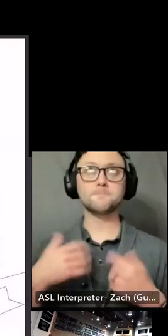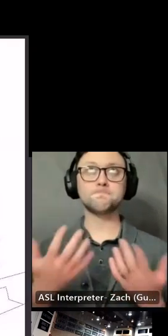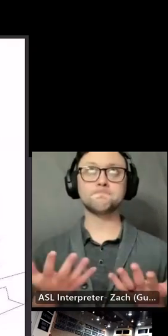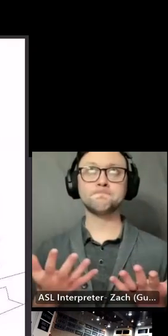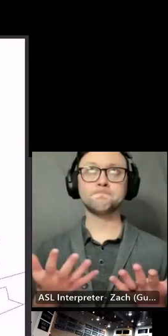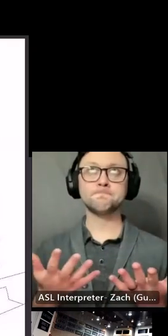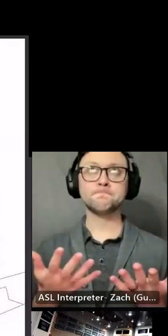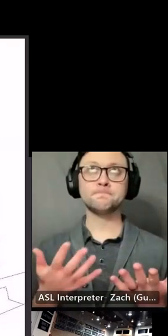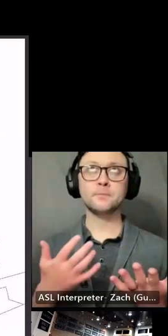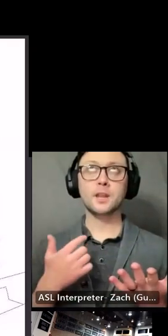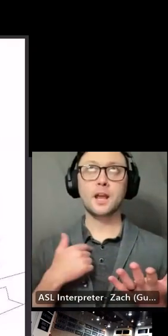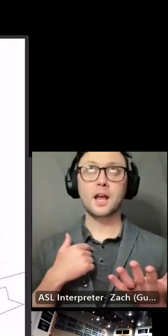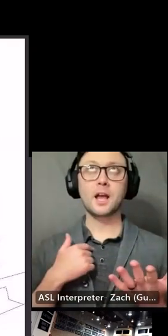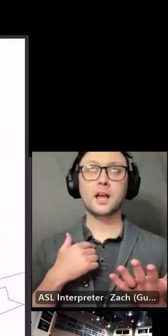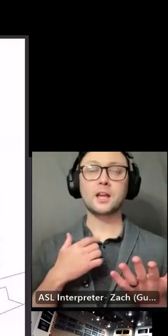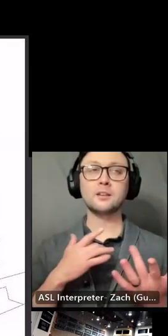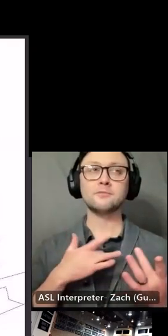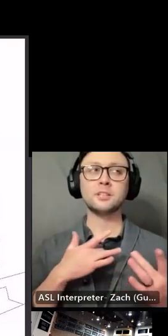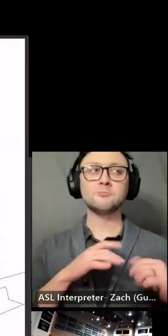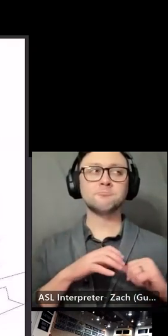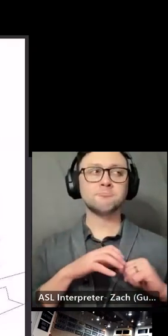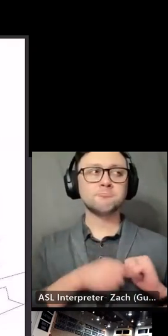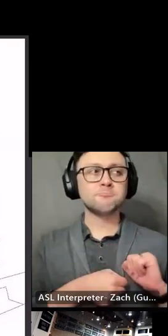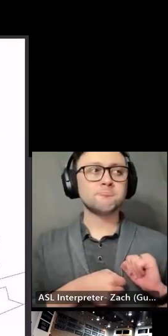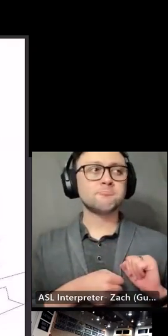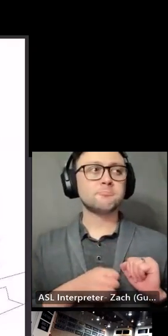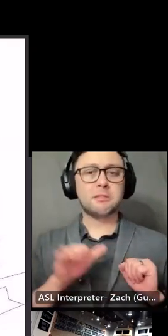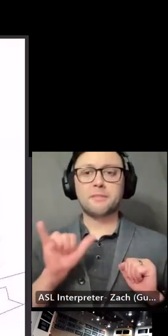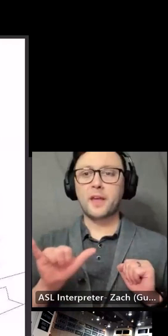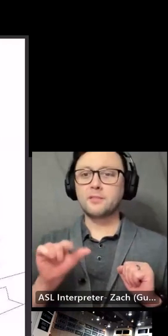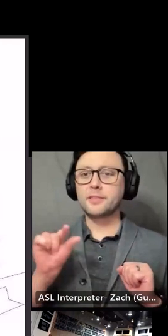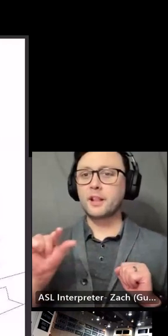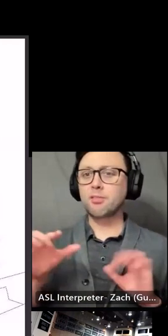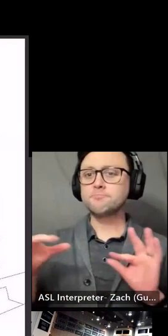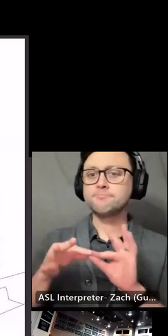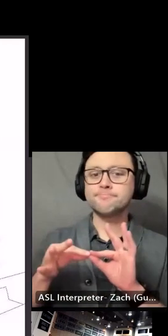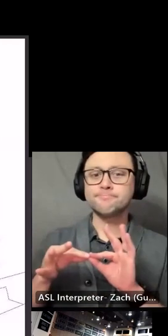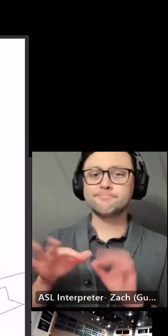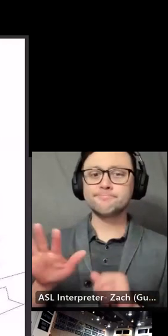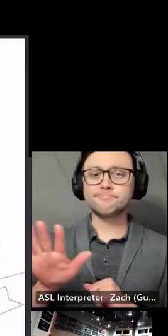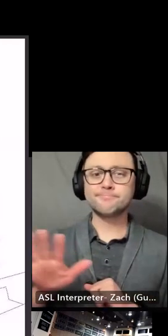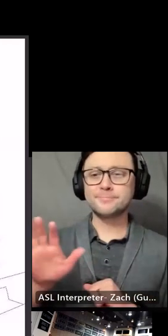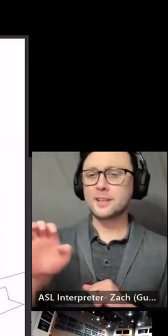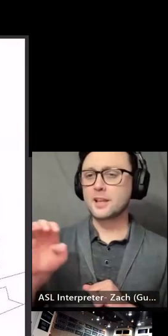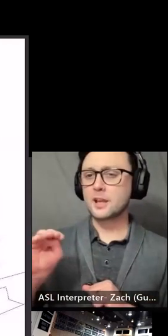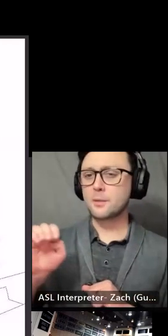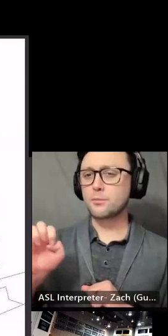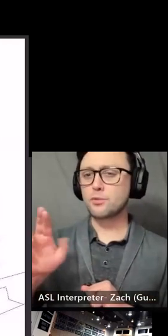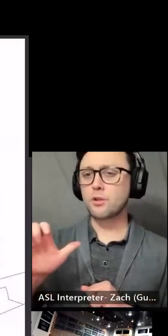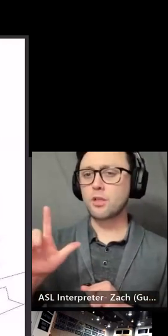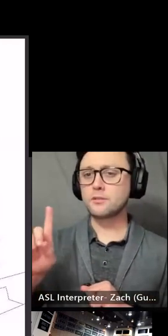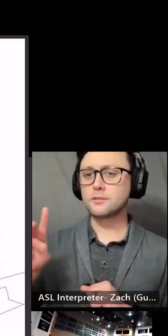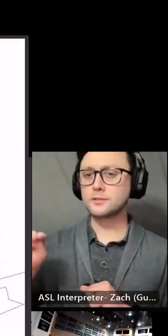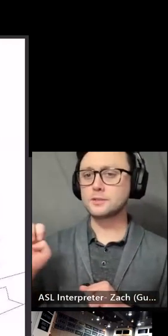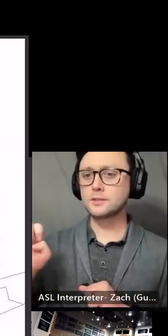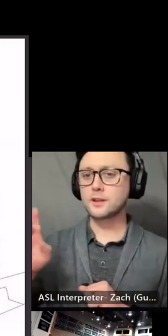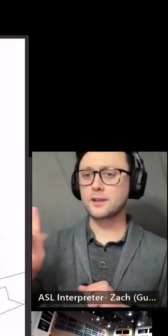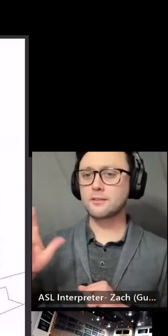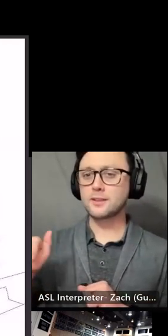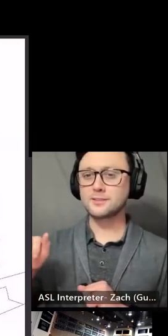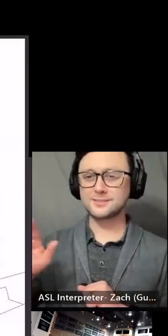I almost weep at that narrow little connector, the Emerald Necklace Connector. And I know that's a battle that